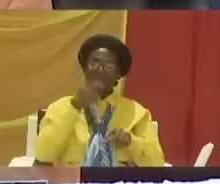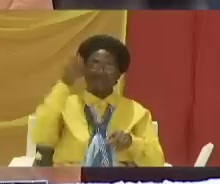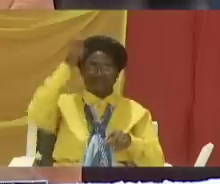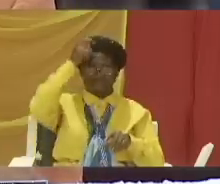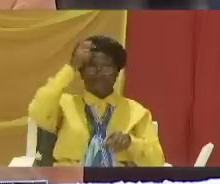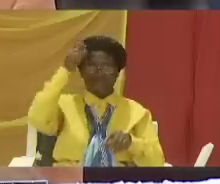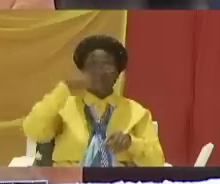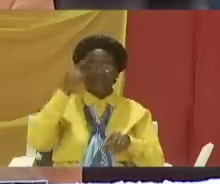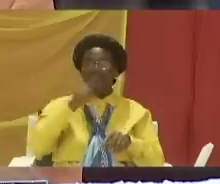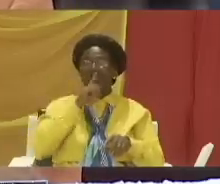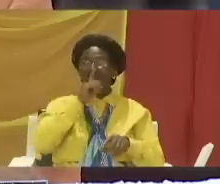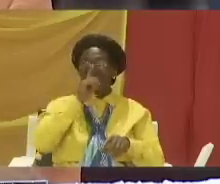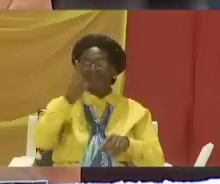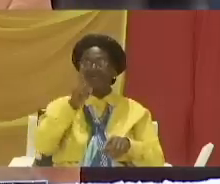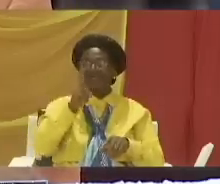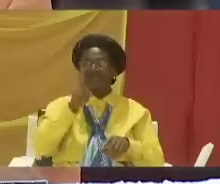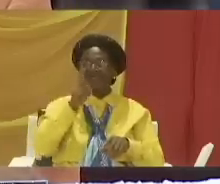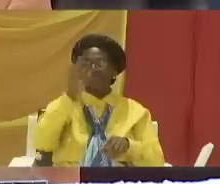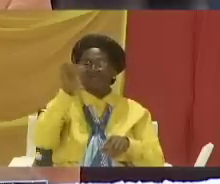We shall see."